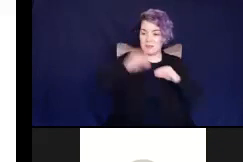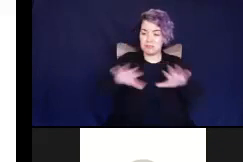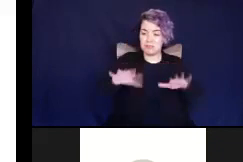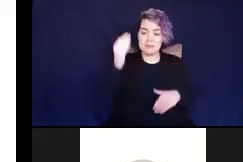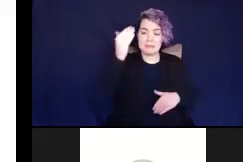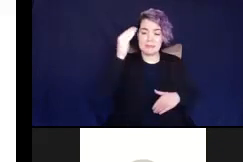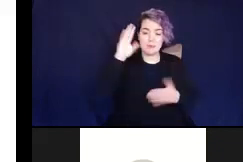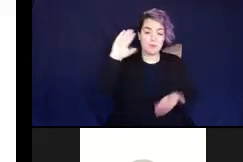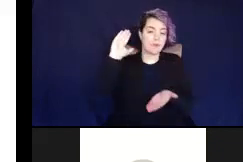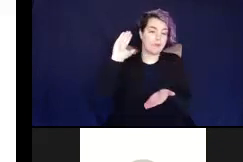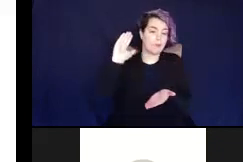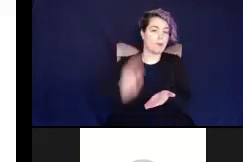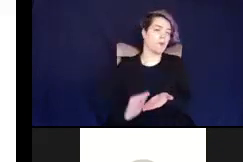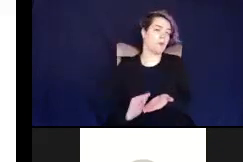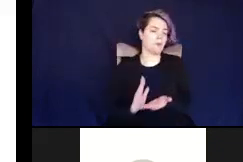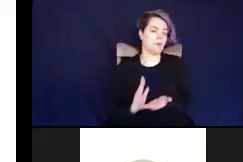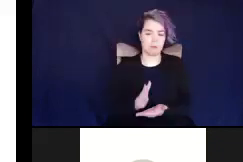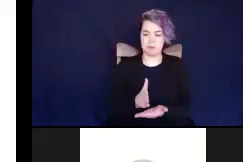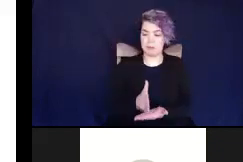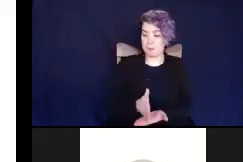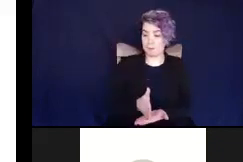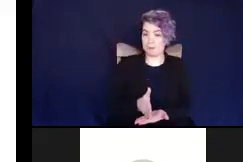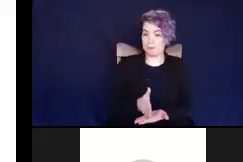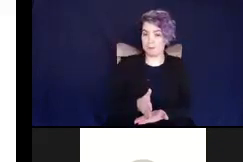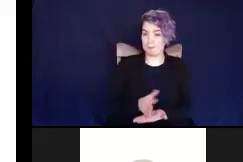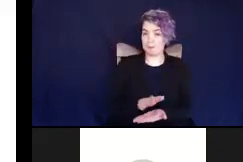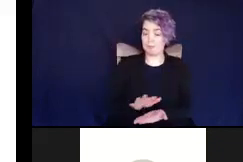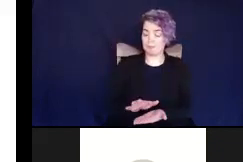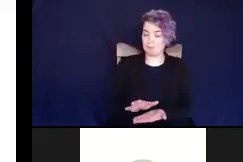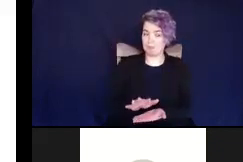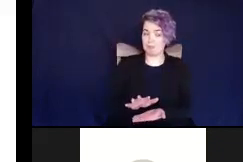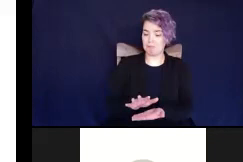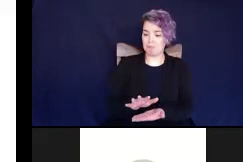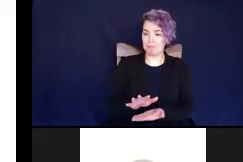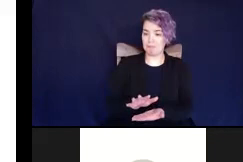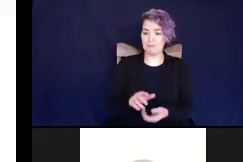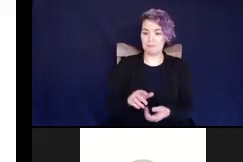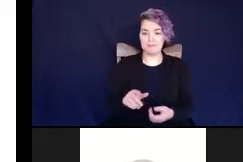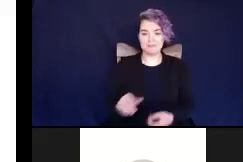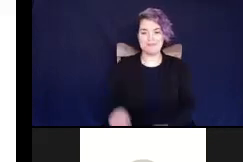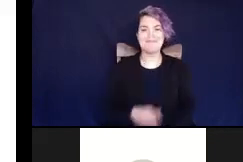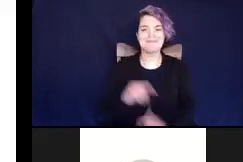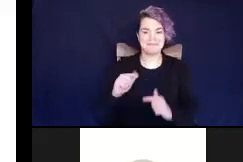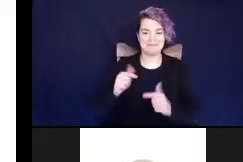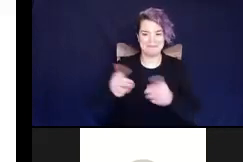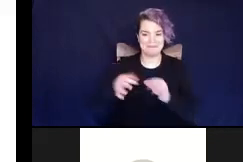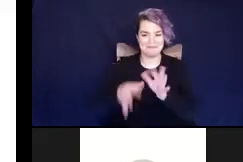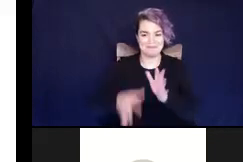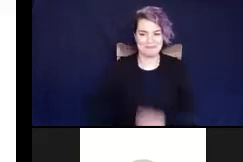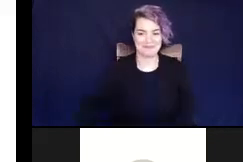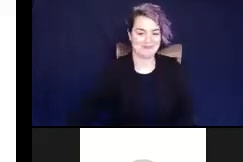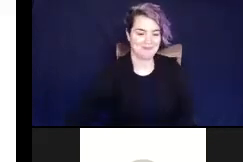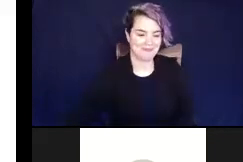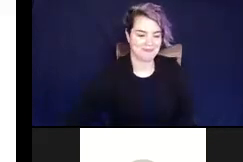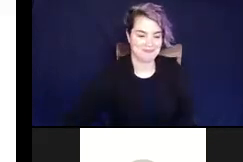by then. I think our experts said that there were many concerns that continued,